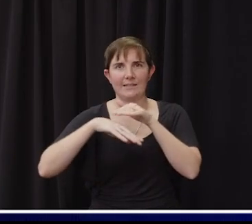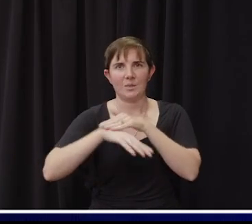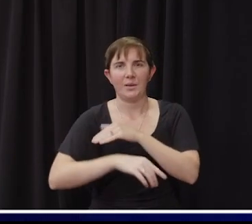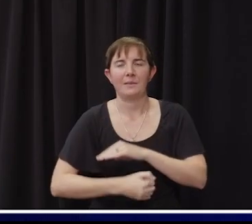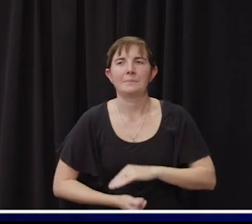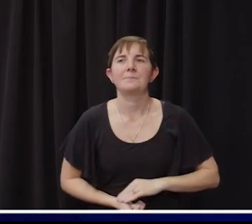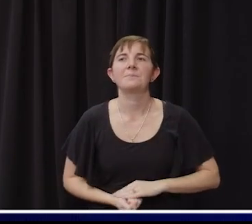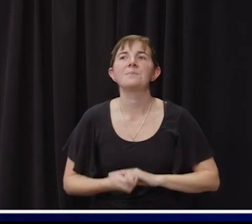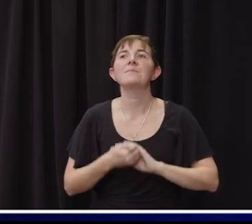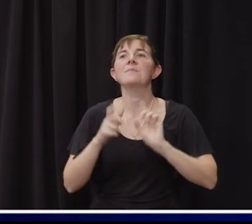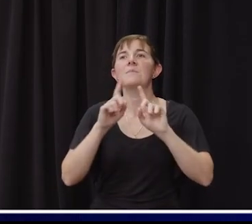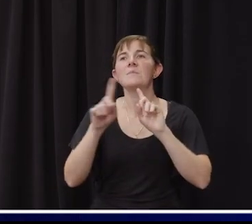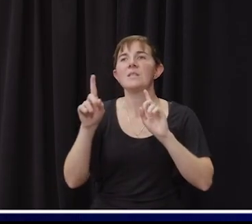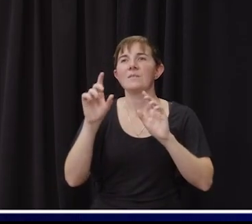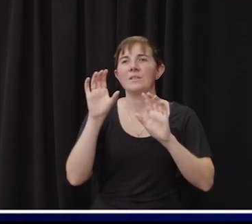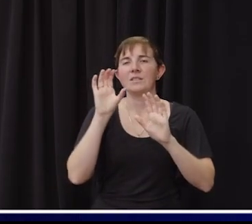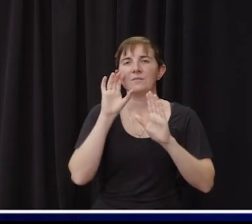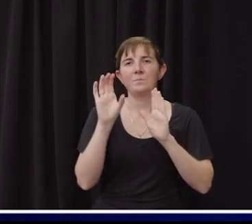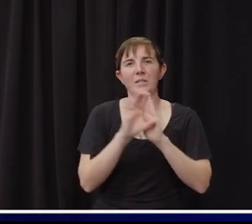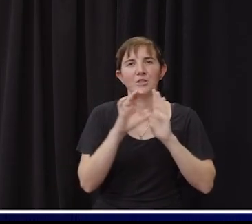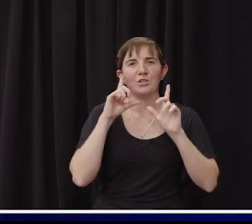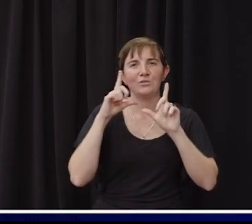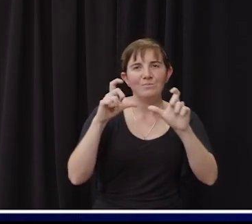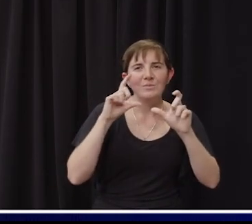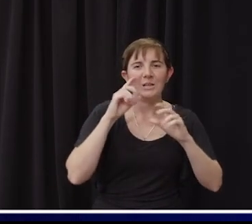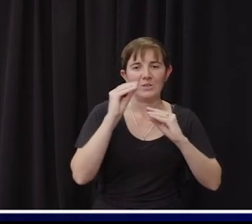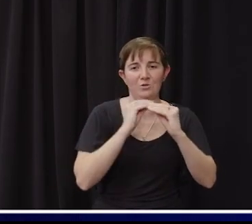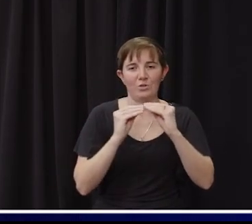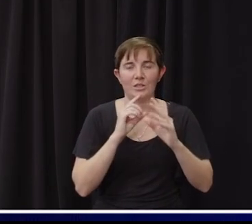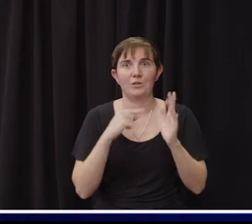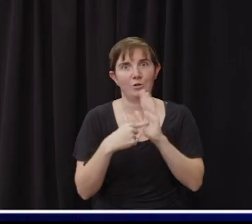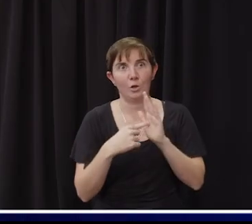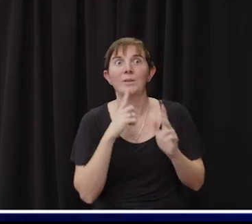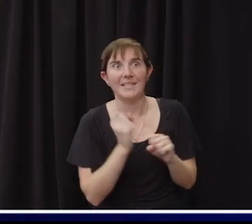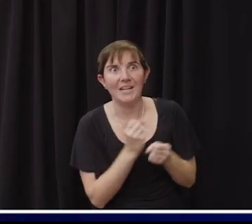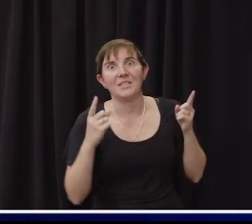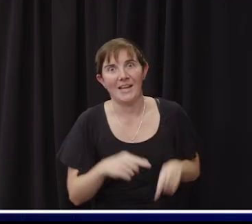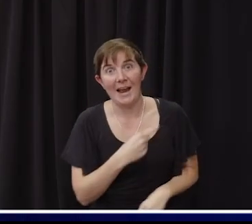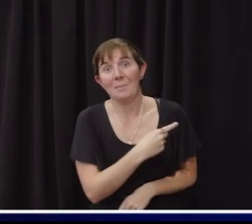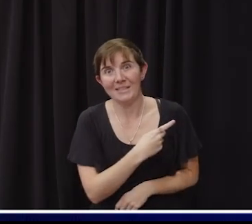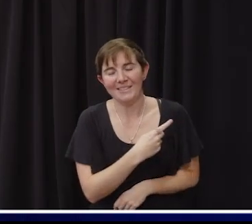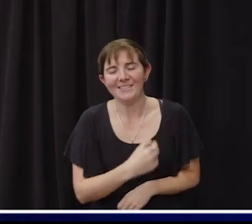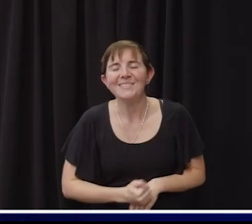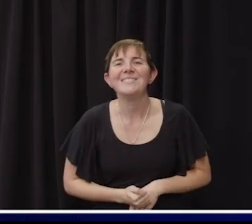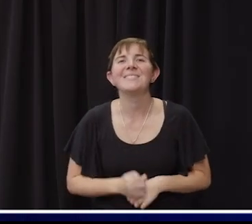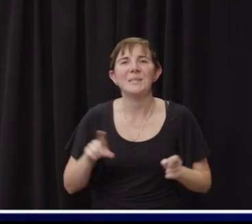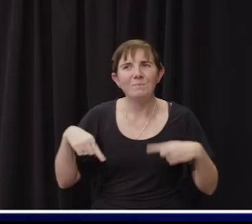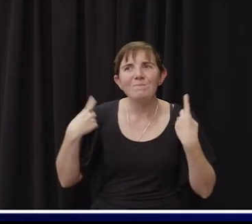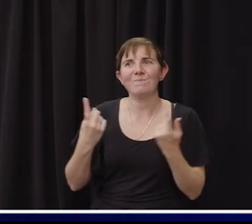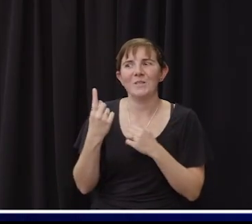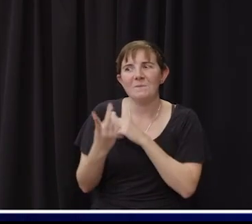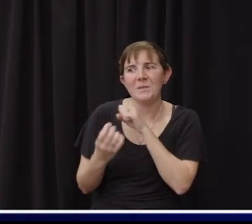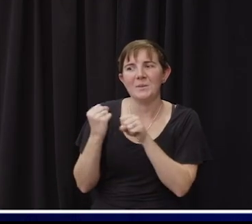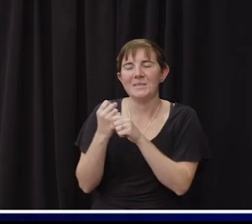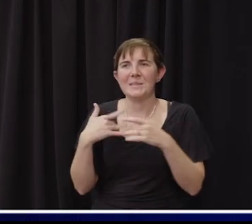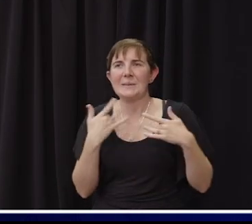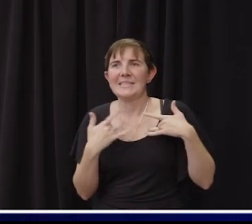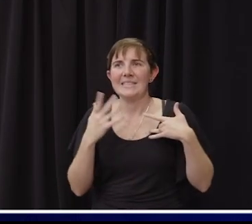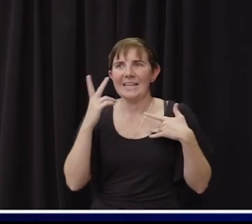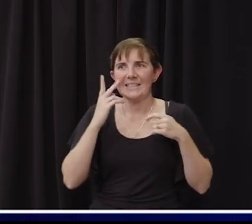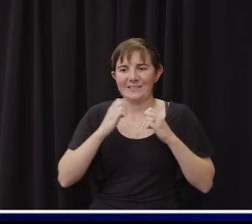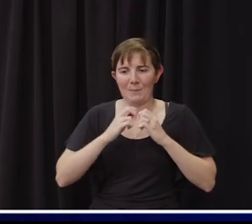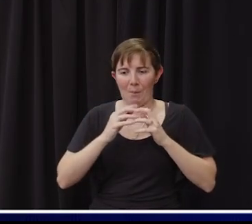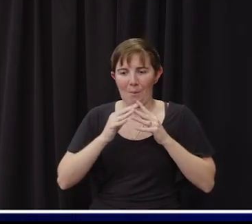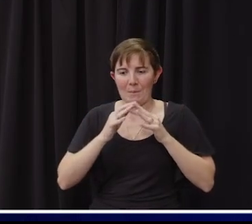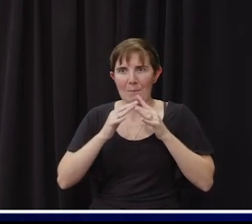And these are just some construction photos to show you that it really is happening. We've been working on it for a few years, so it's really exciting when the things